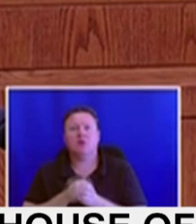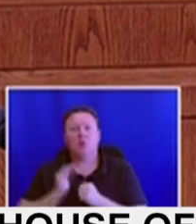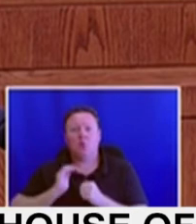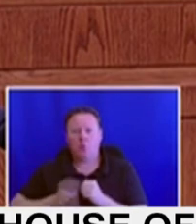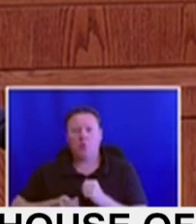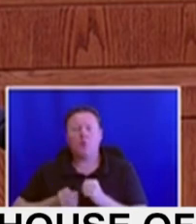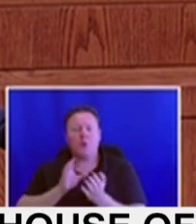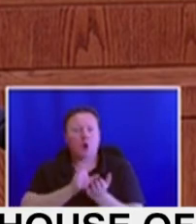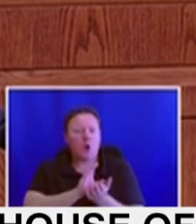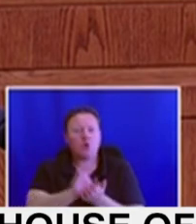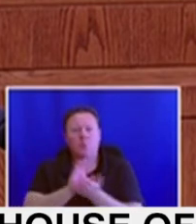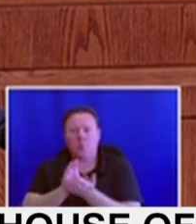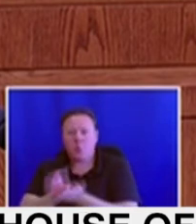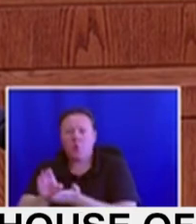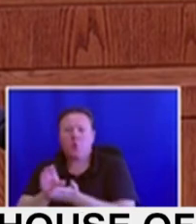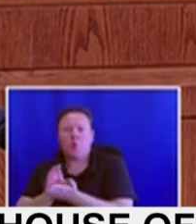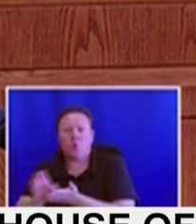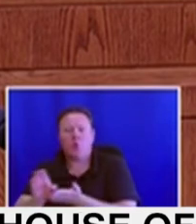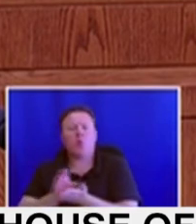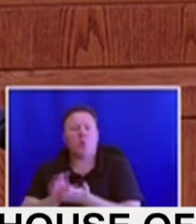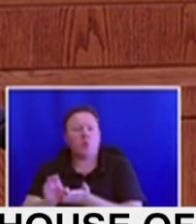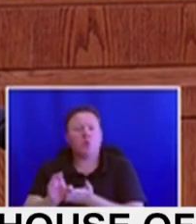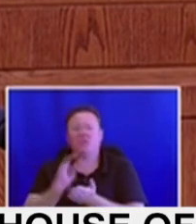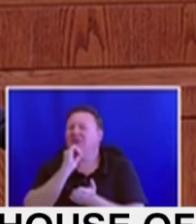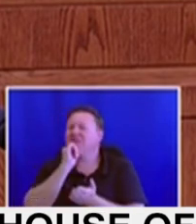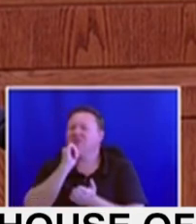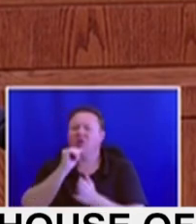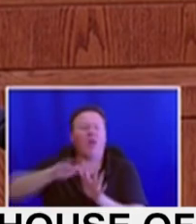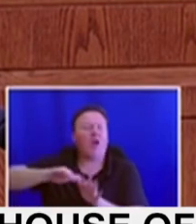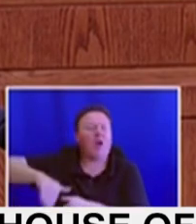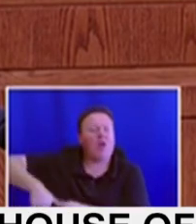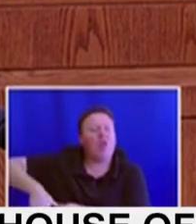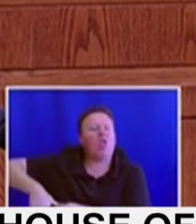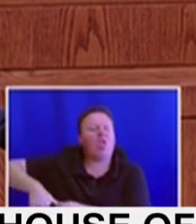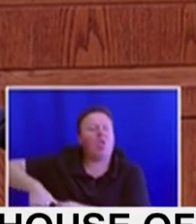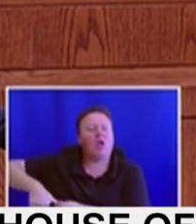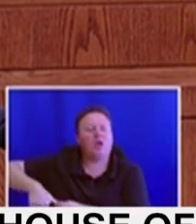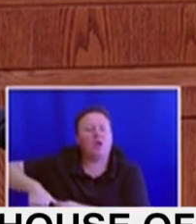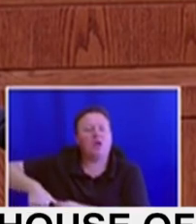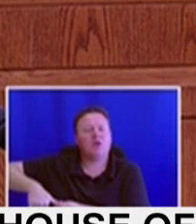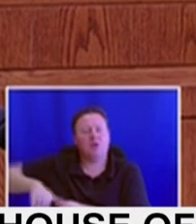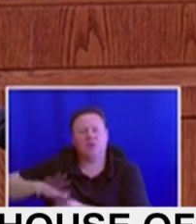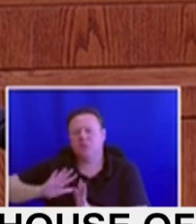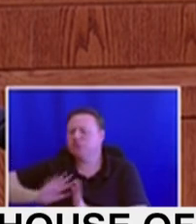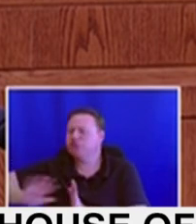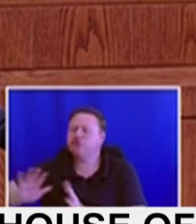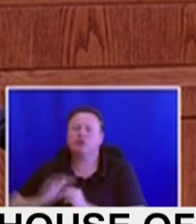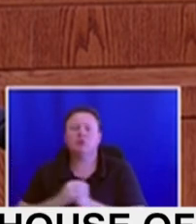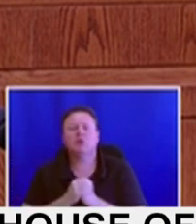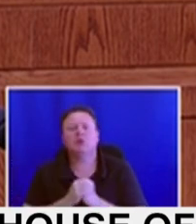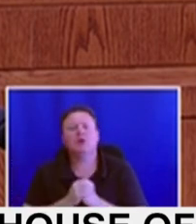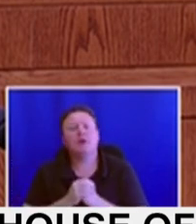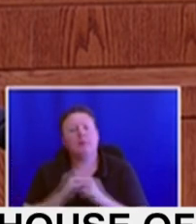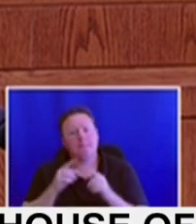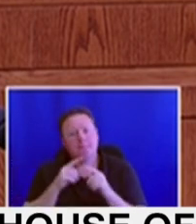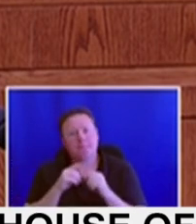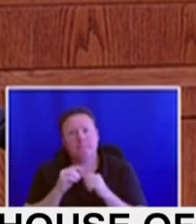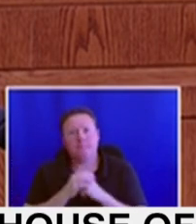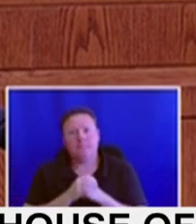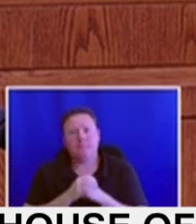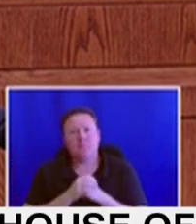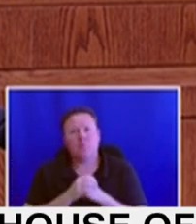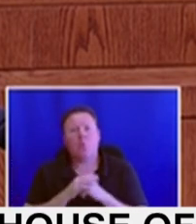women leaders should not be relegated to fireside stories or to the